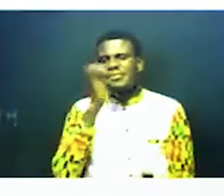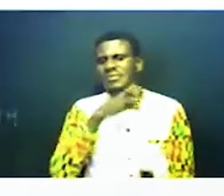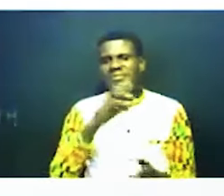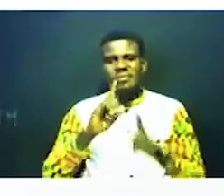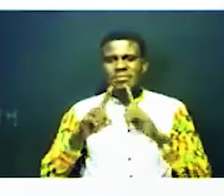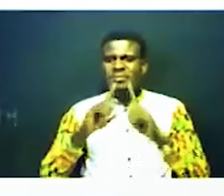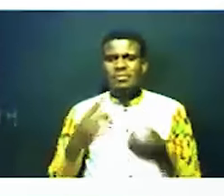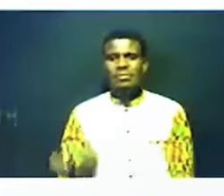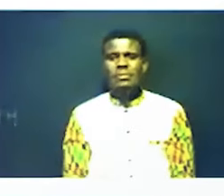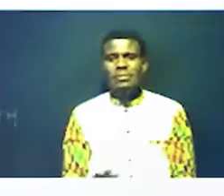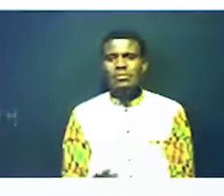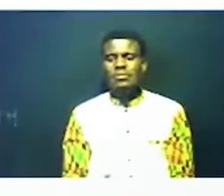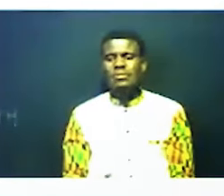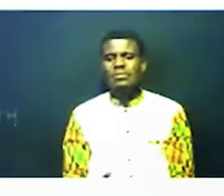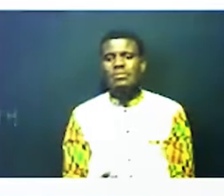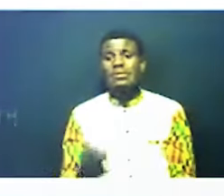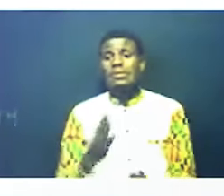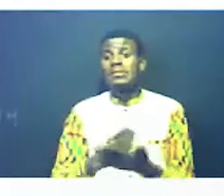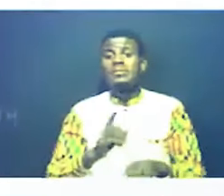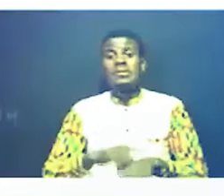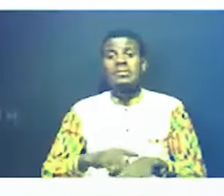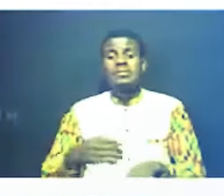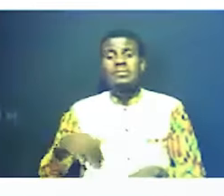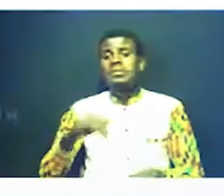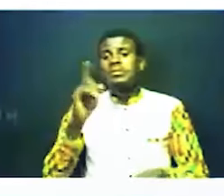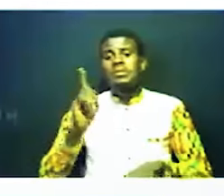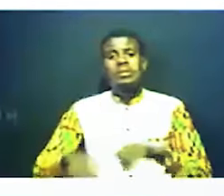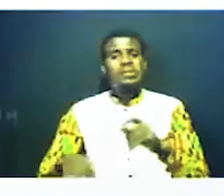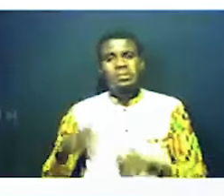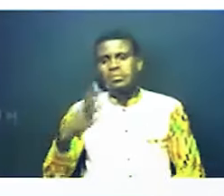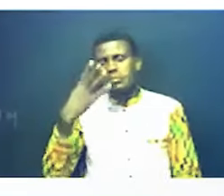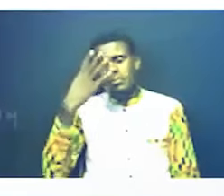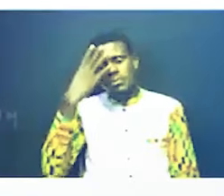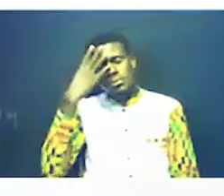Sometimes it can cause insomnia, sleepless